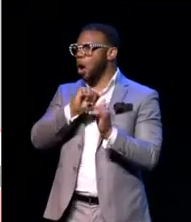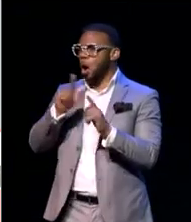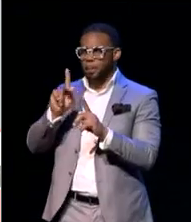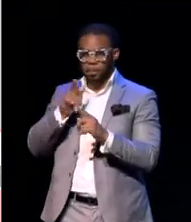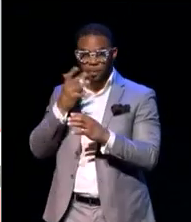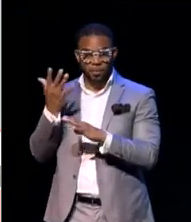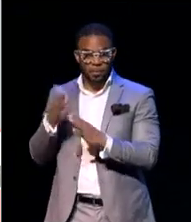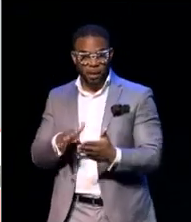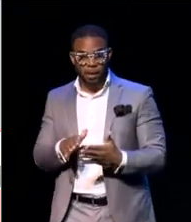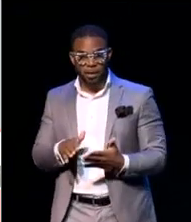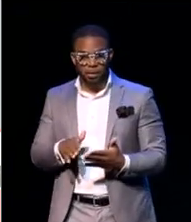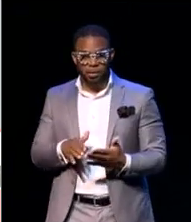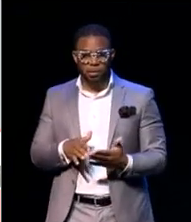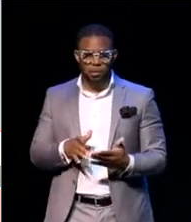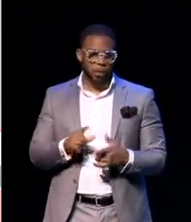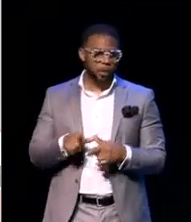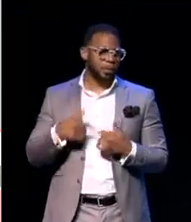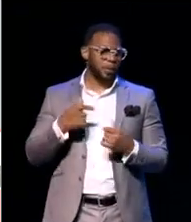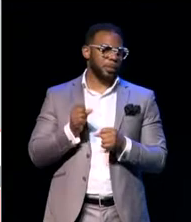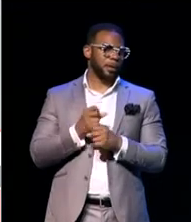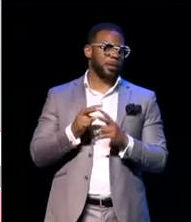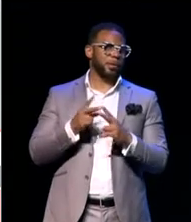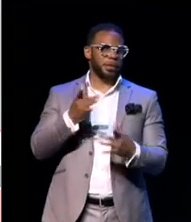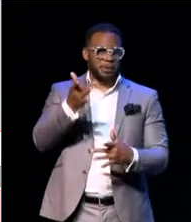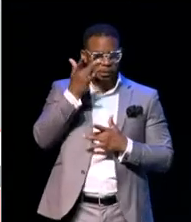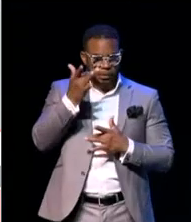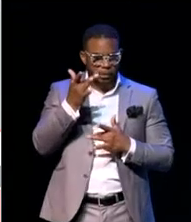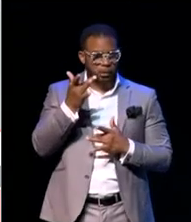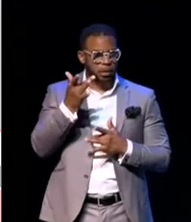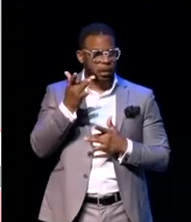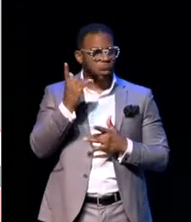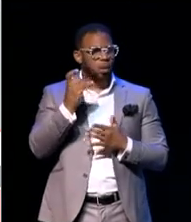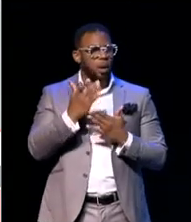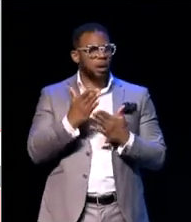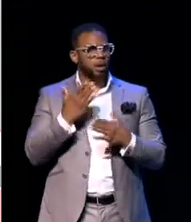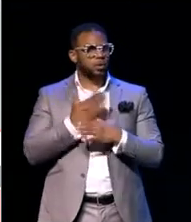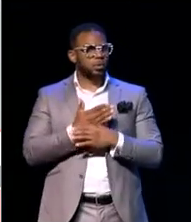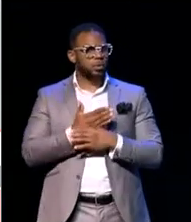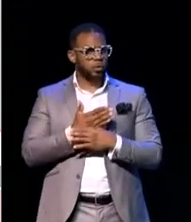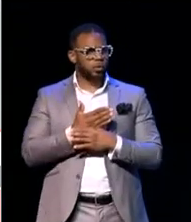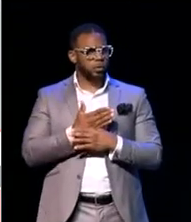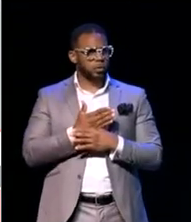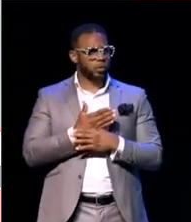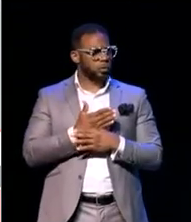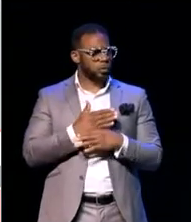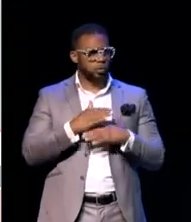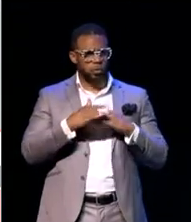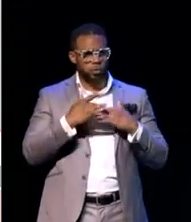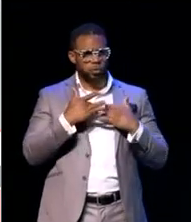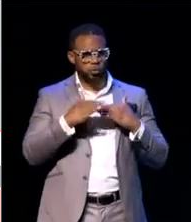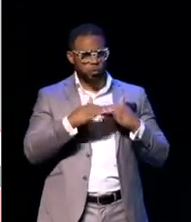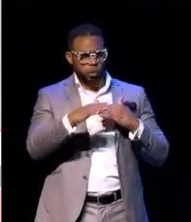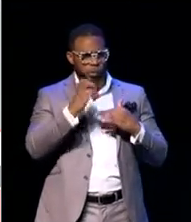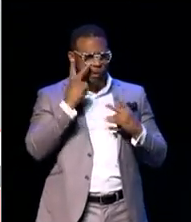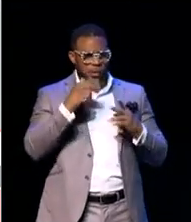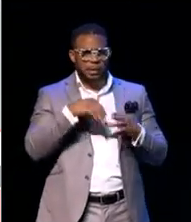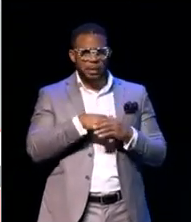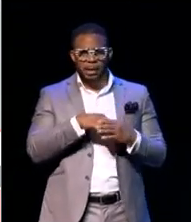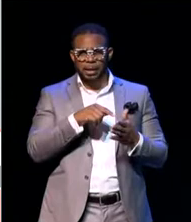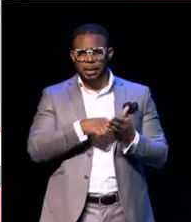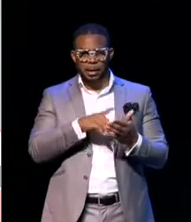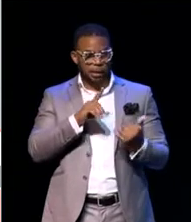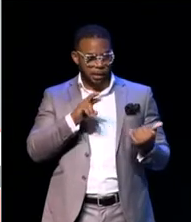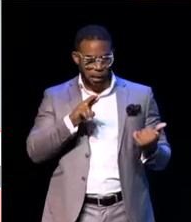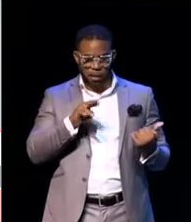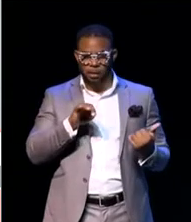that have died or been made very sick, and one of the disturbing trends, Denise, we're seeing right now is, and